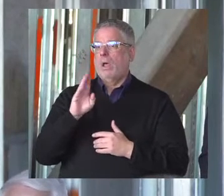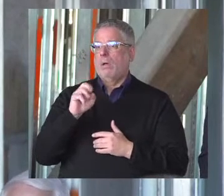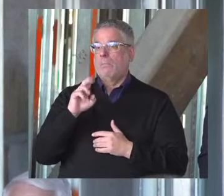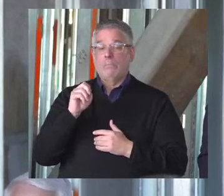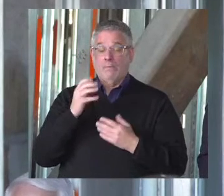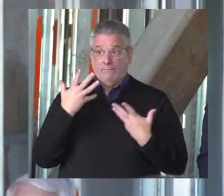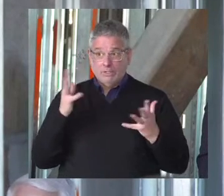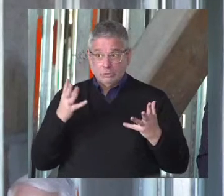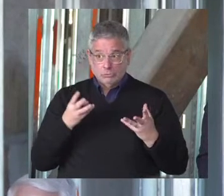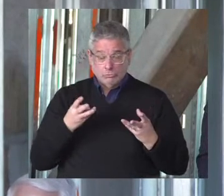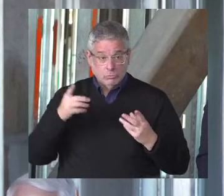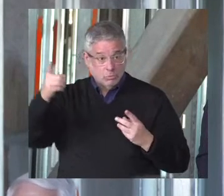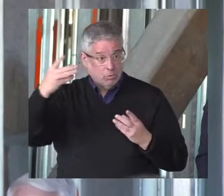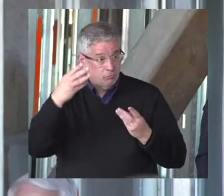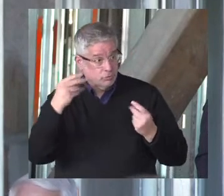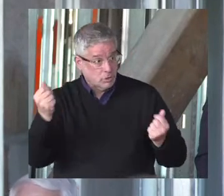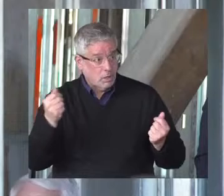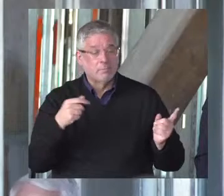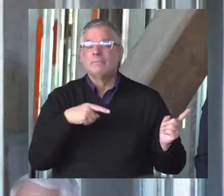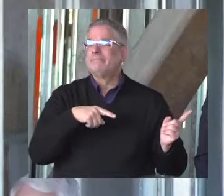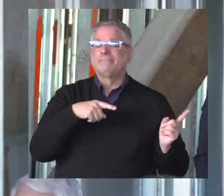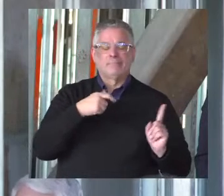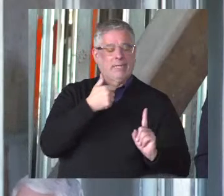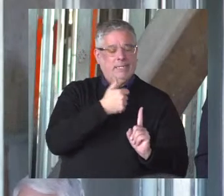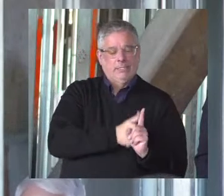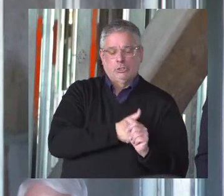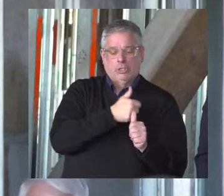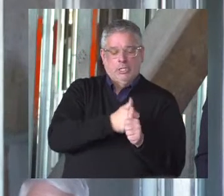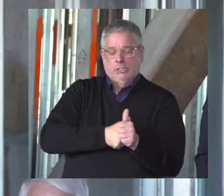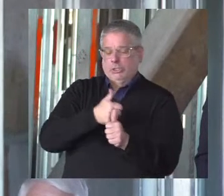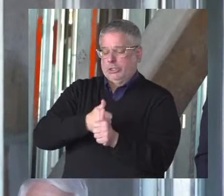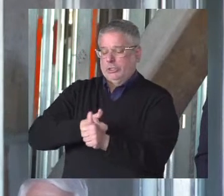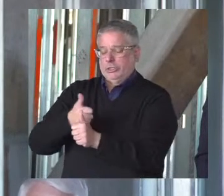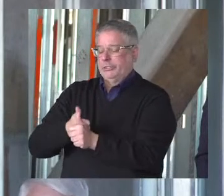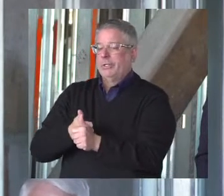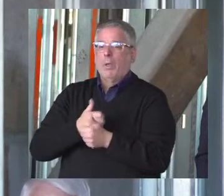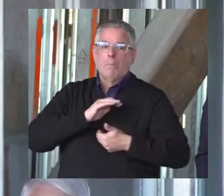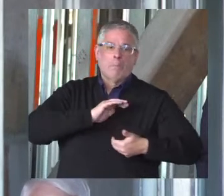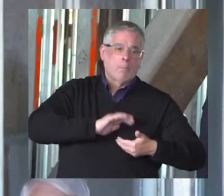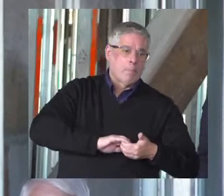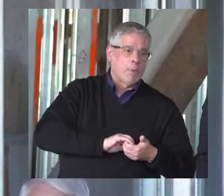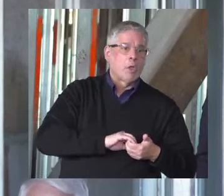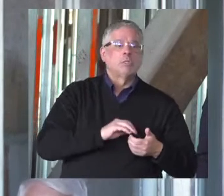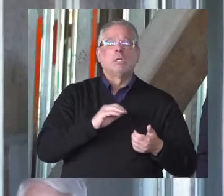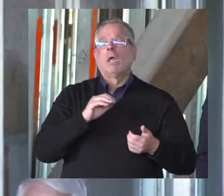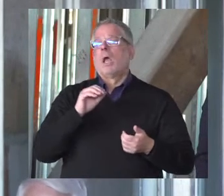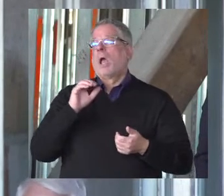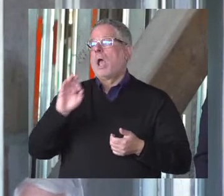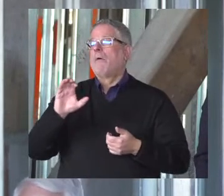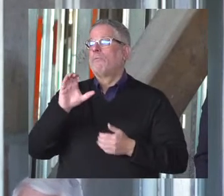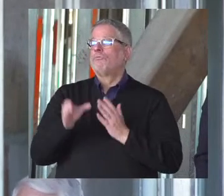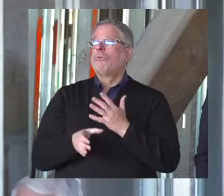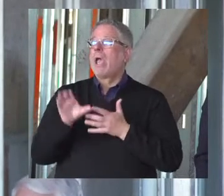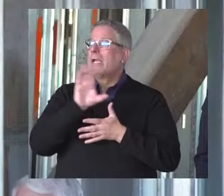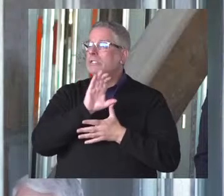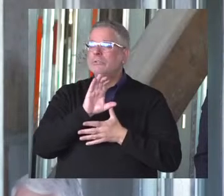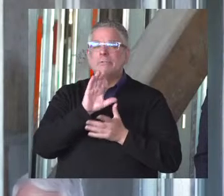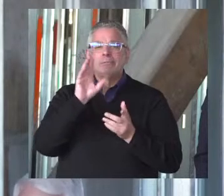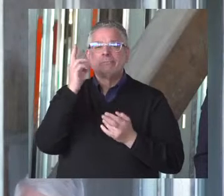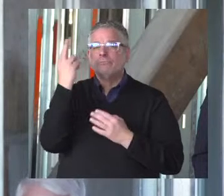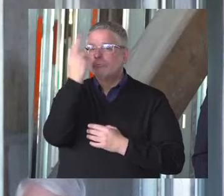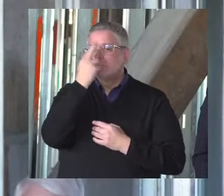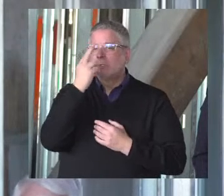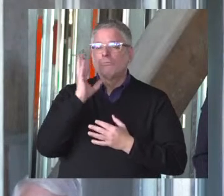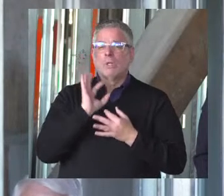Worked out though? Like, it's worked out on a case-by-case basis. It's on the basis of the partnerships. It's on the basis of the criteria and conditions